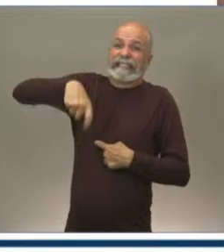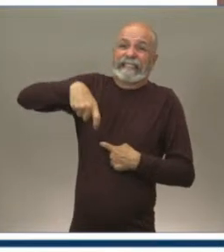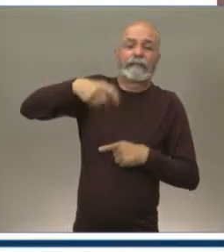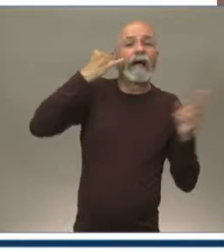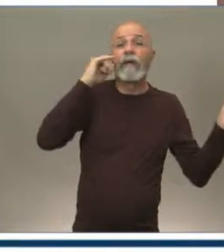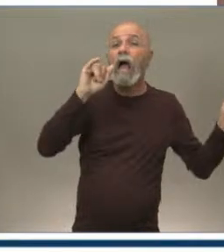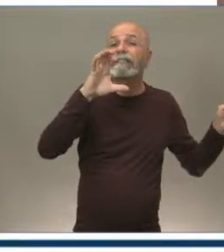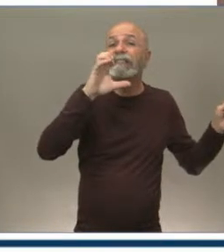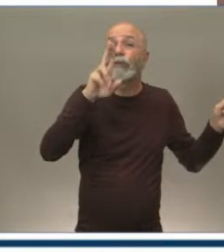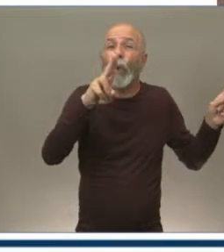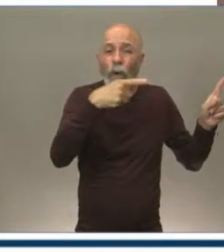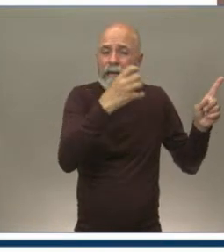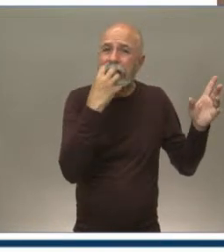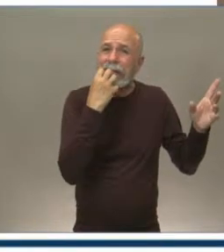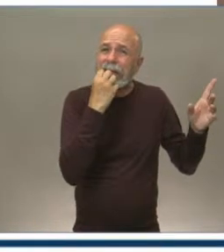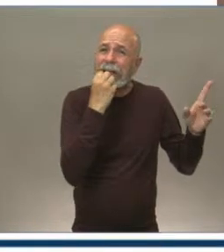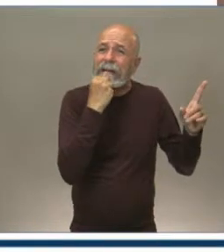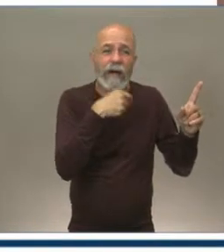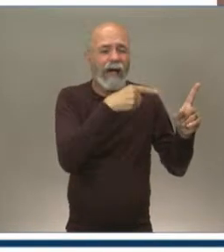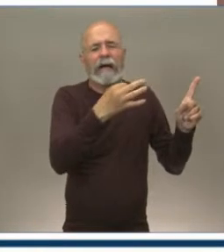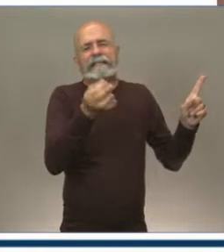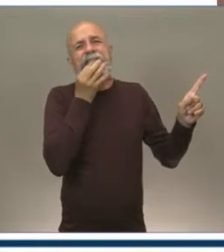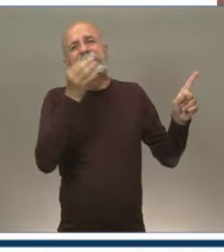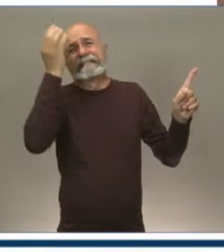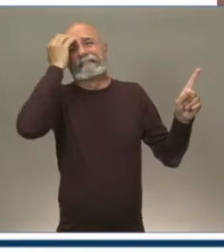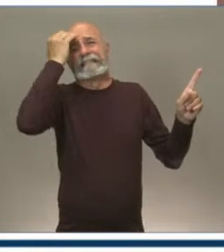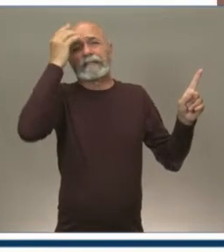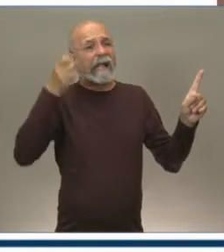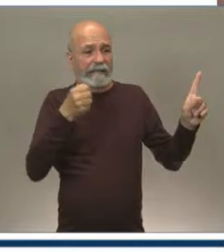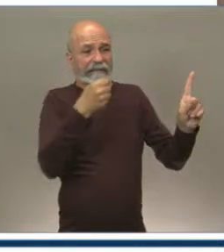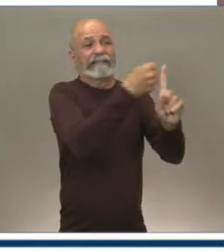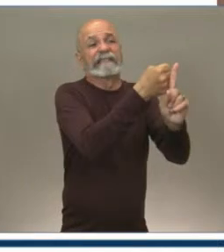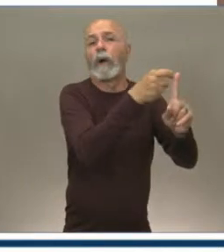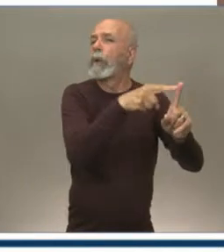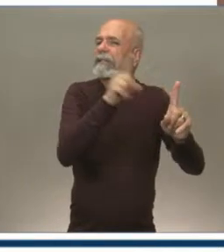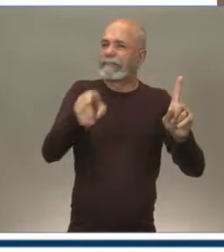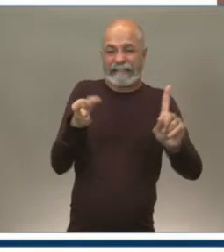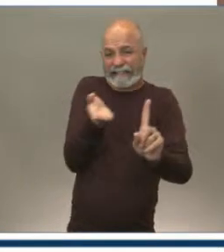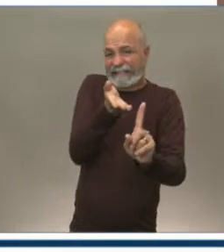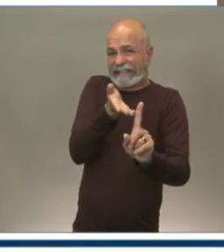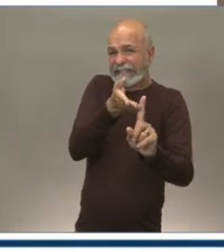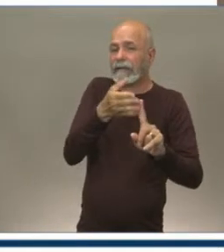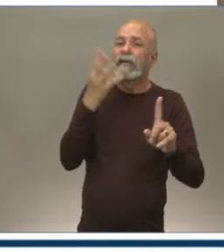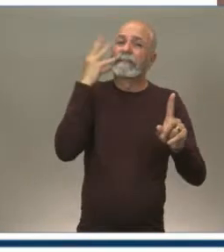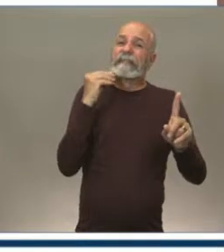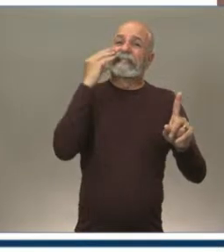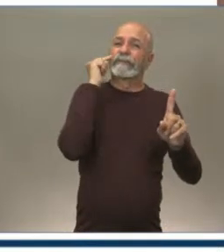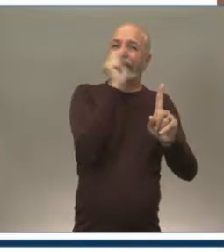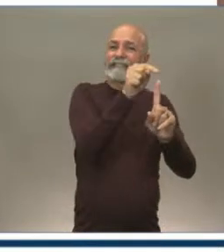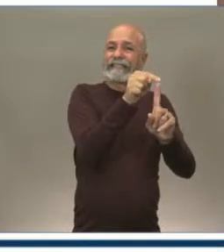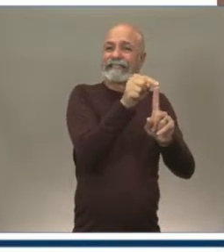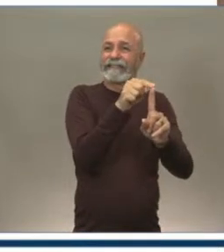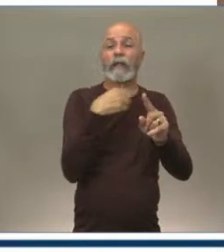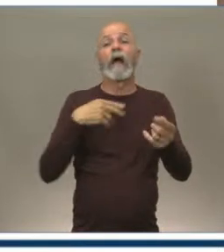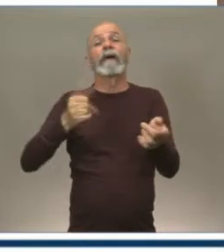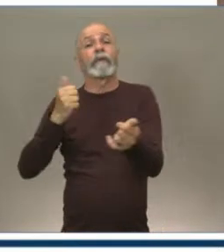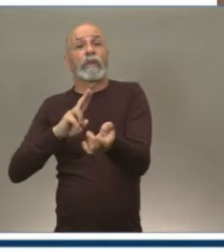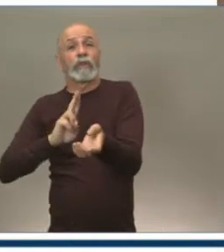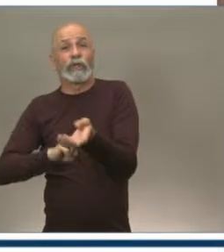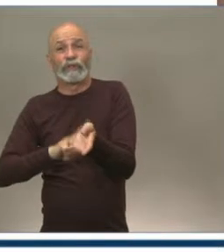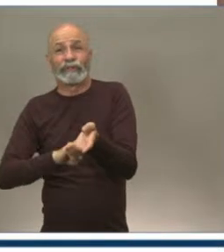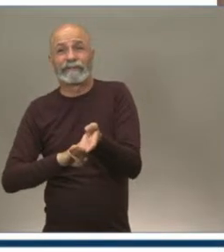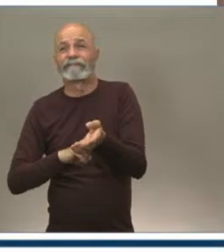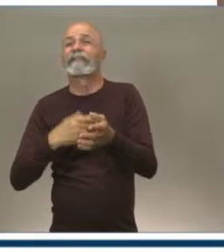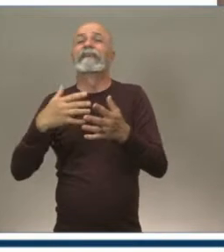probably the area where we need most of our staff. We have nurses who have training in intensive